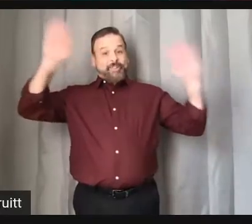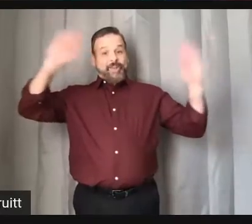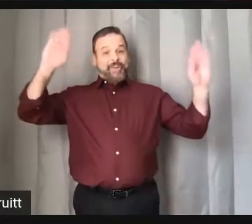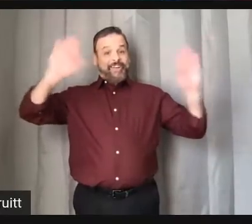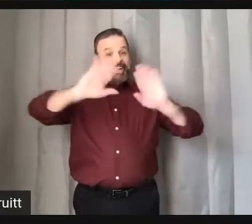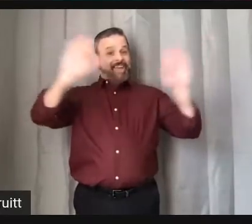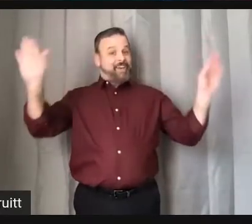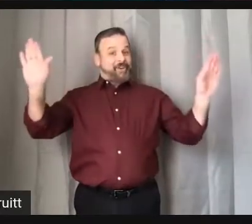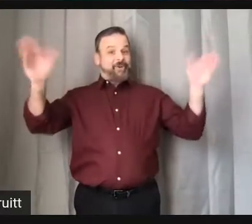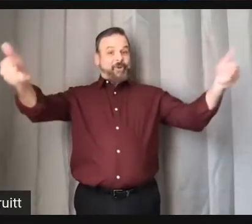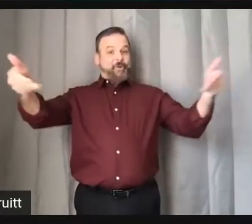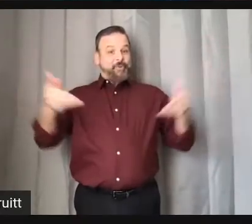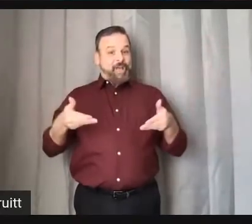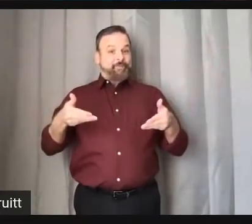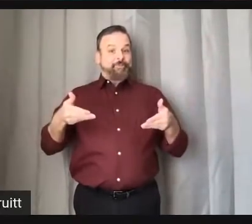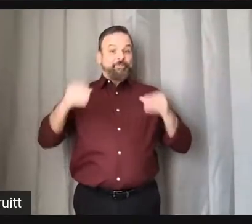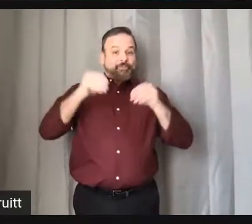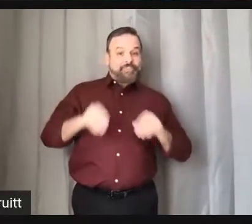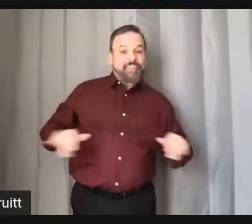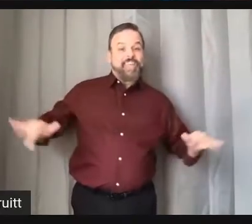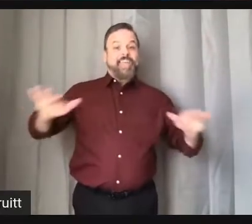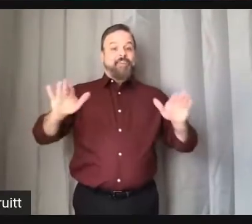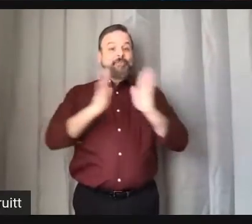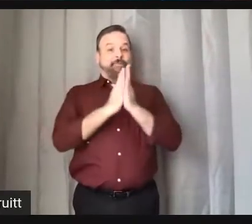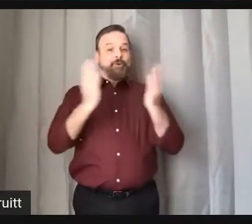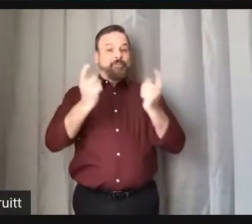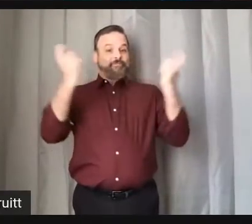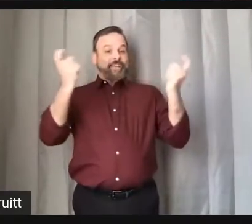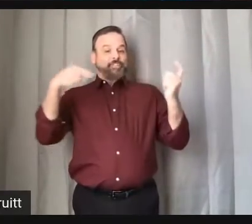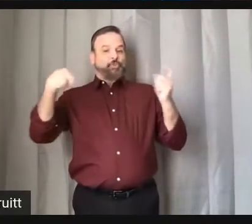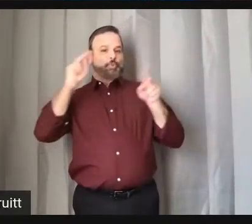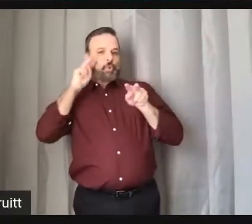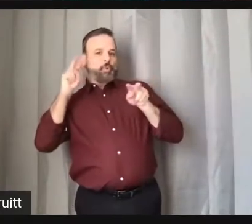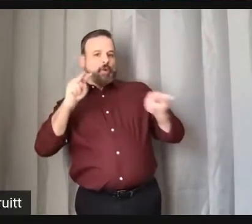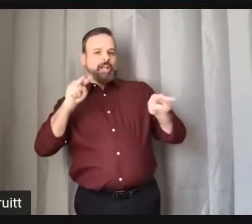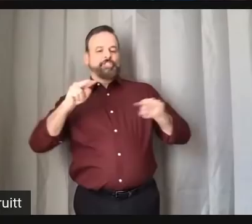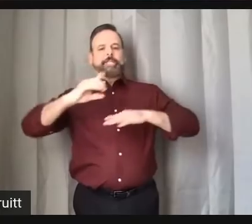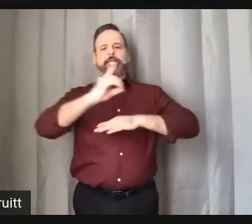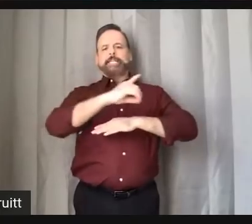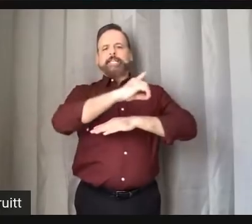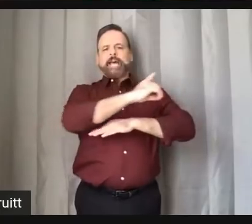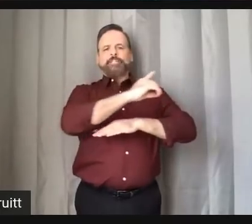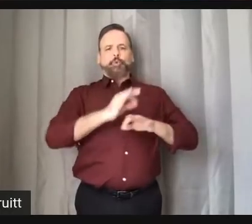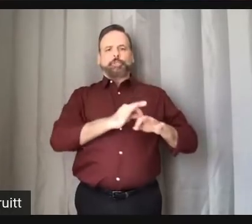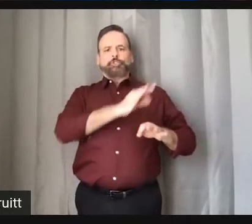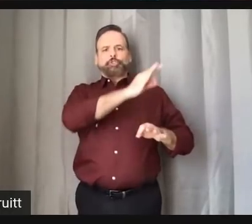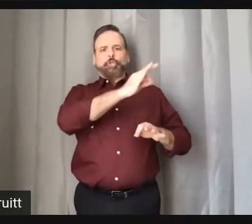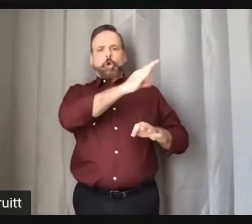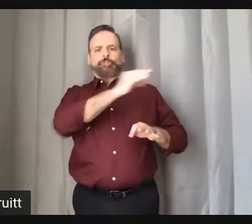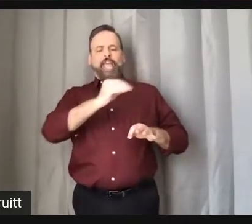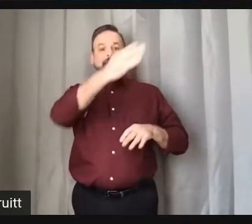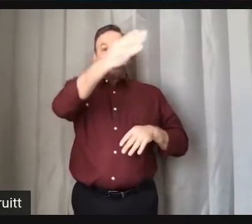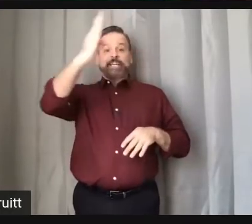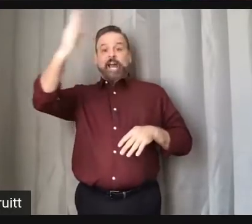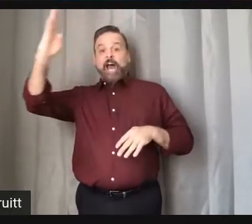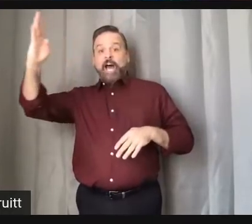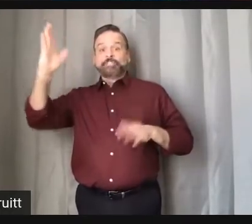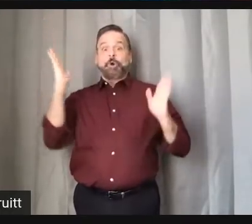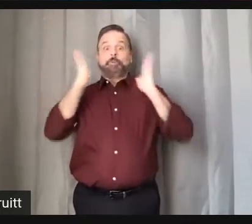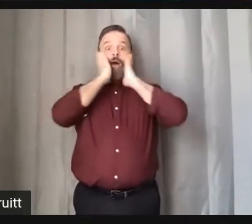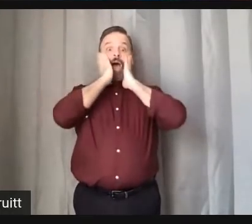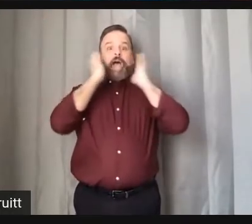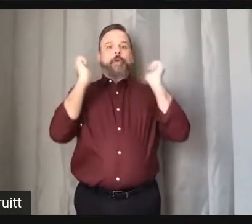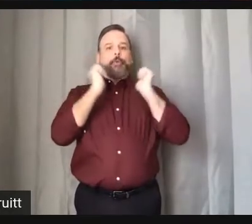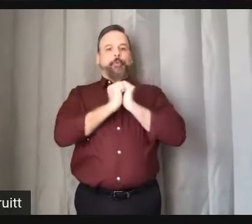everybody, welcome to the Everywhere Book Fest. You are watching Dinosaurs, Ghosts, and Gods, Oh My. It's a middle